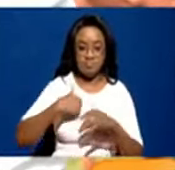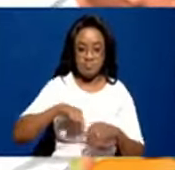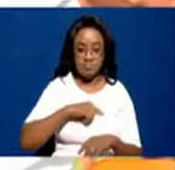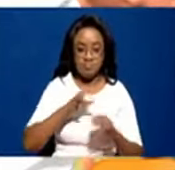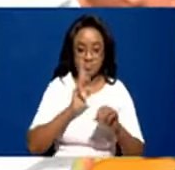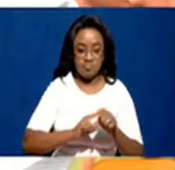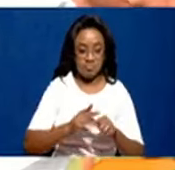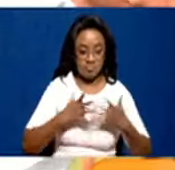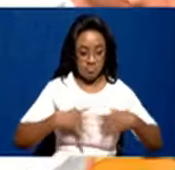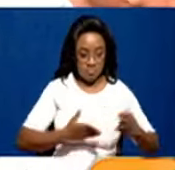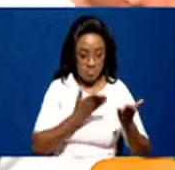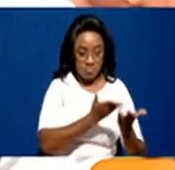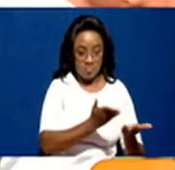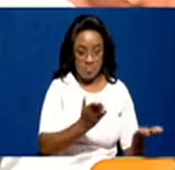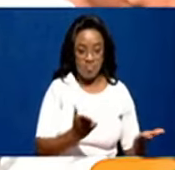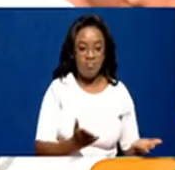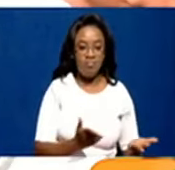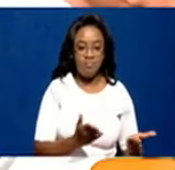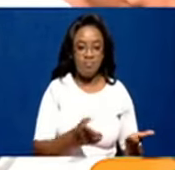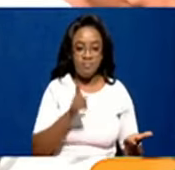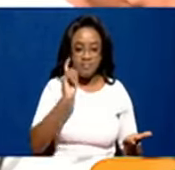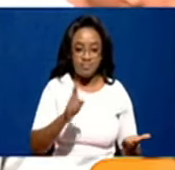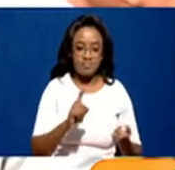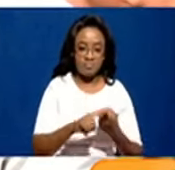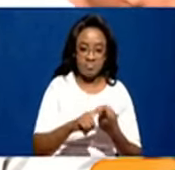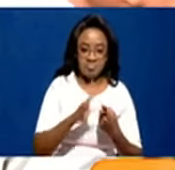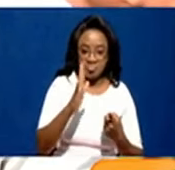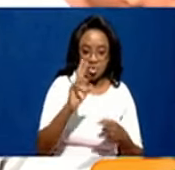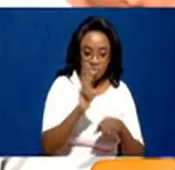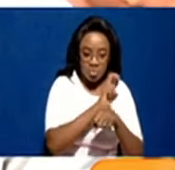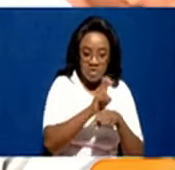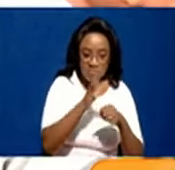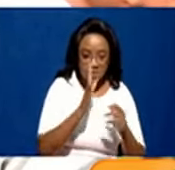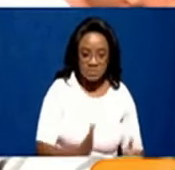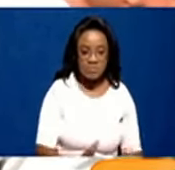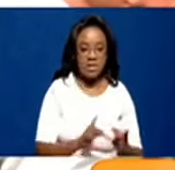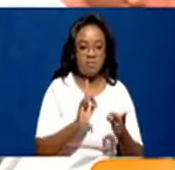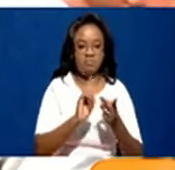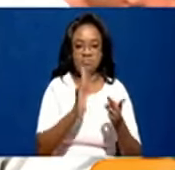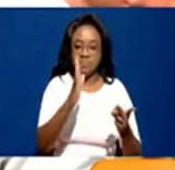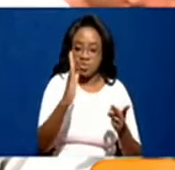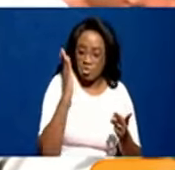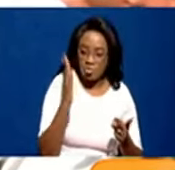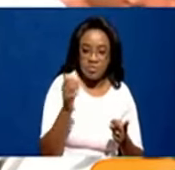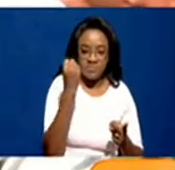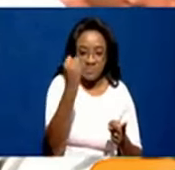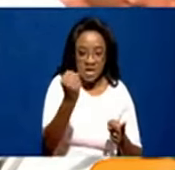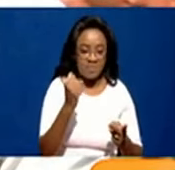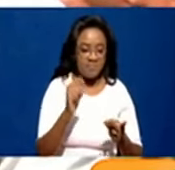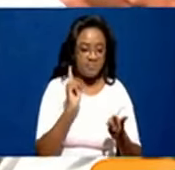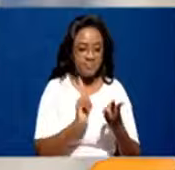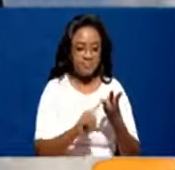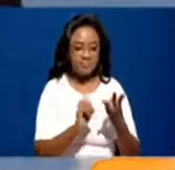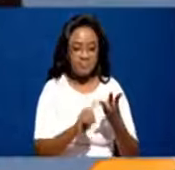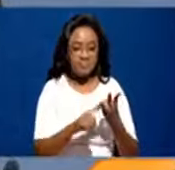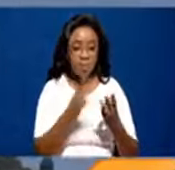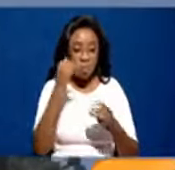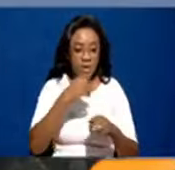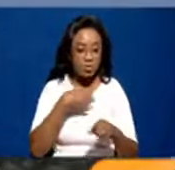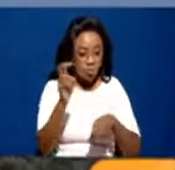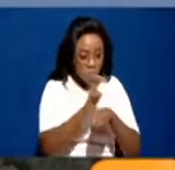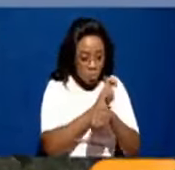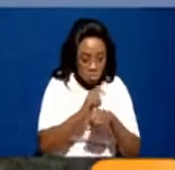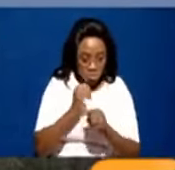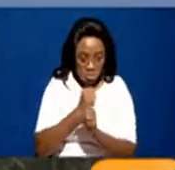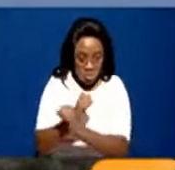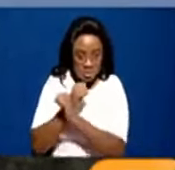the manual one, you had to require many supervisors, from the manager, the security, maybe around 5 security to cut the field.